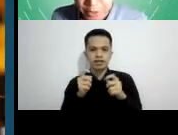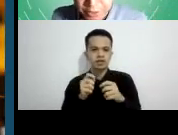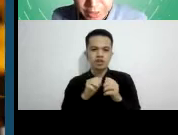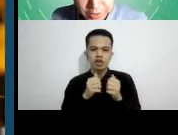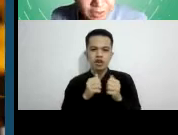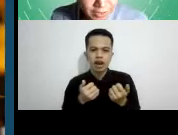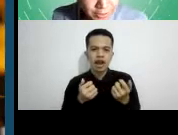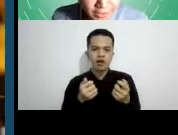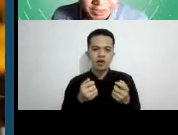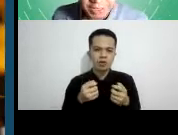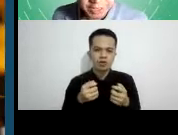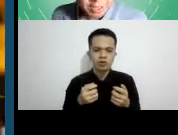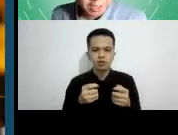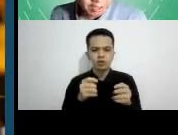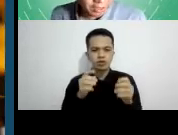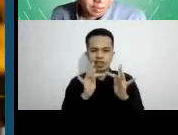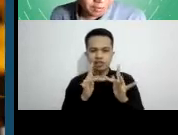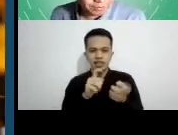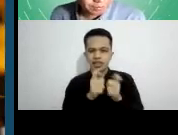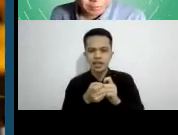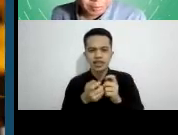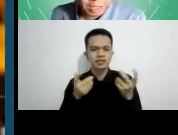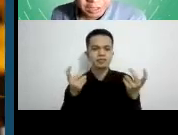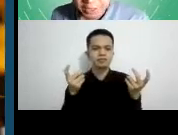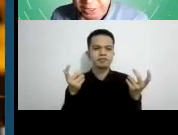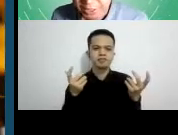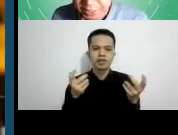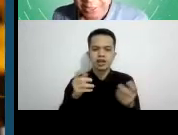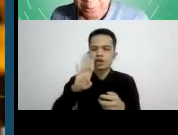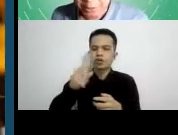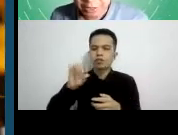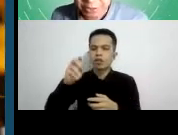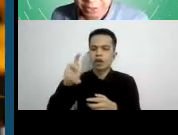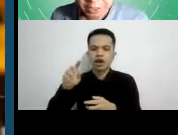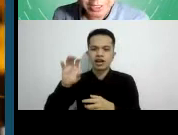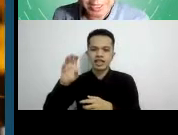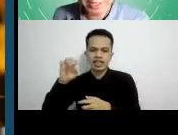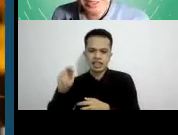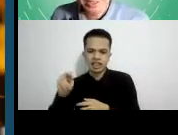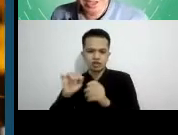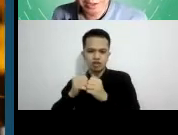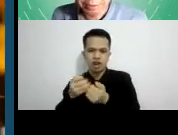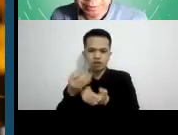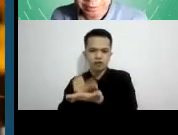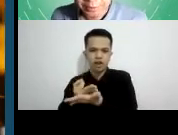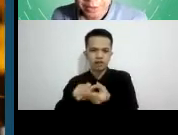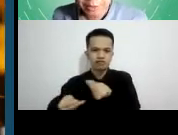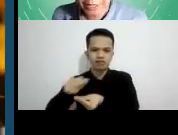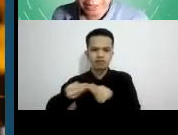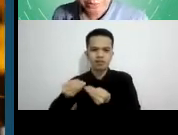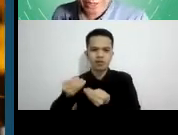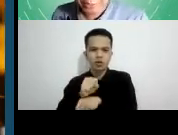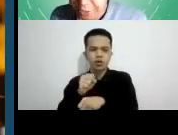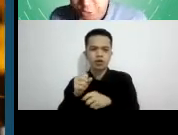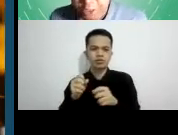society operates today. The internet has changed. Blockchain has changed how we perceive currency and